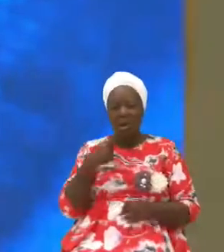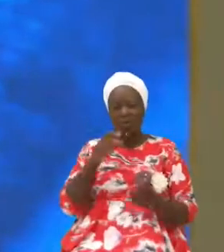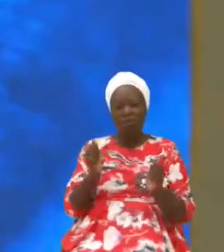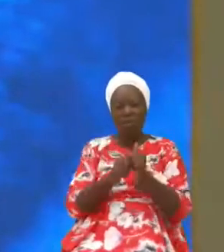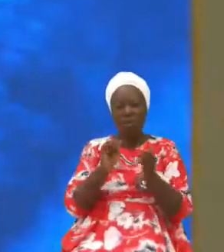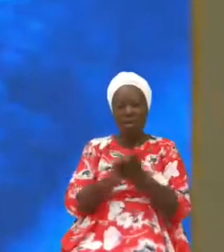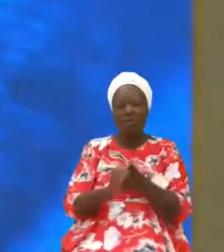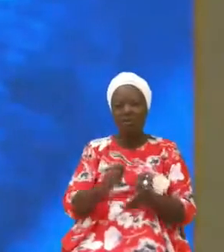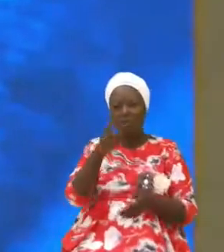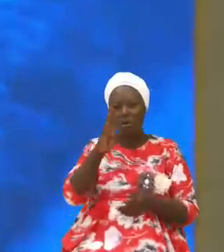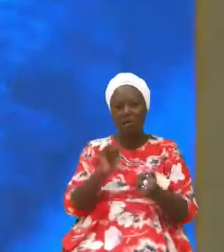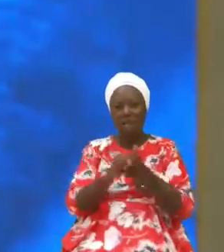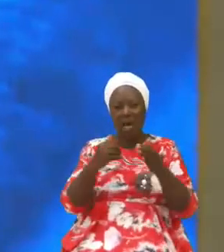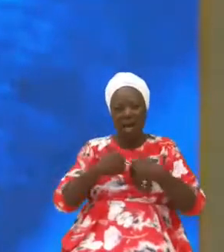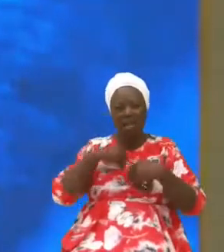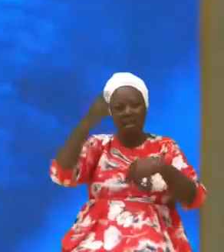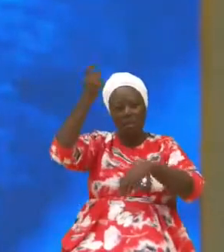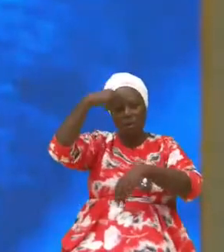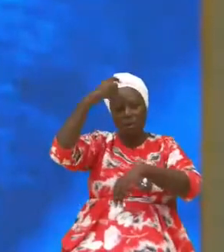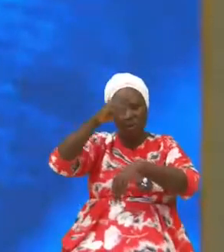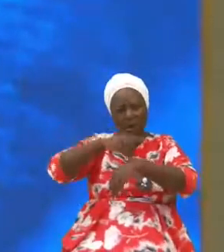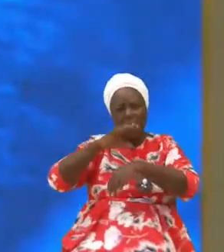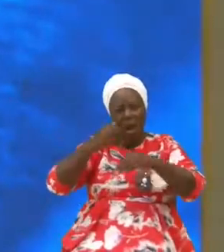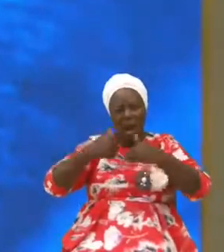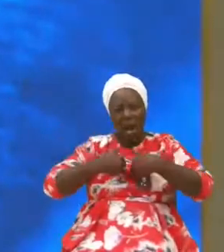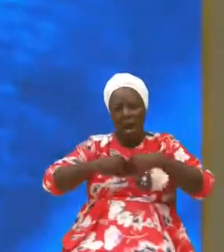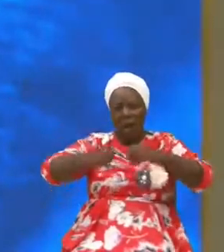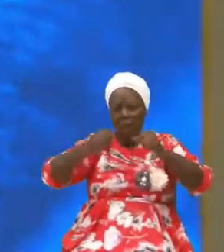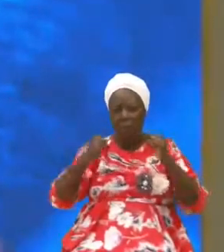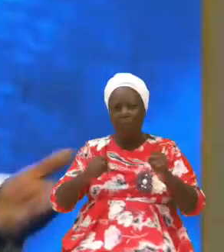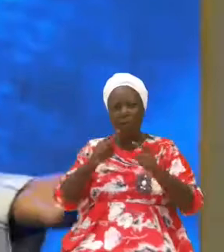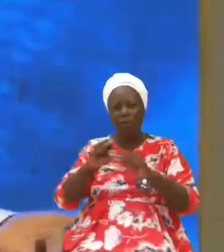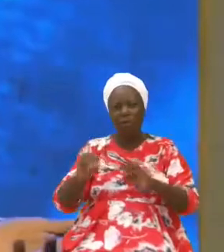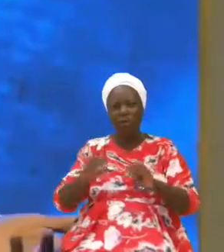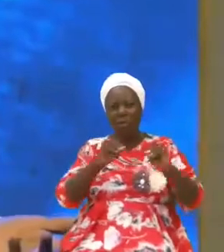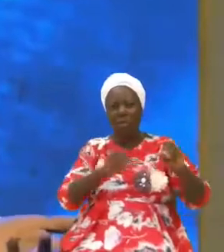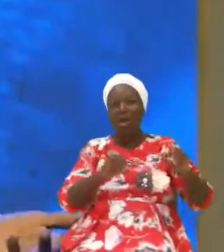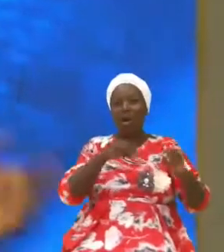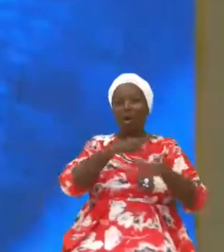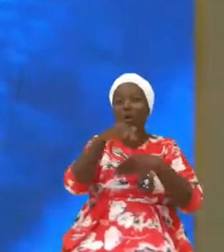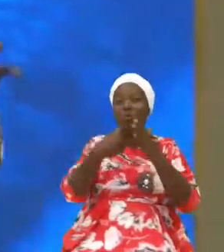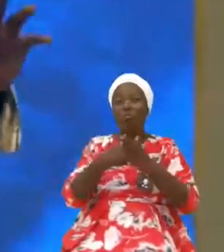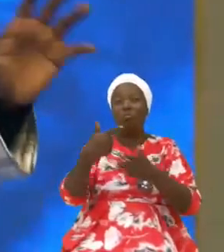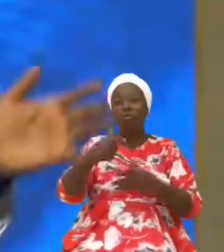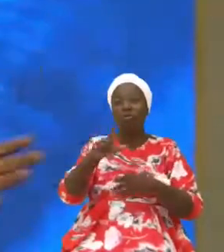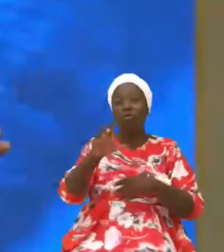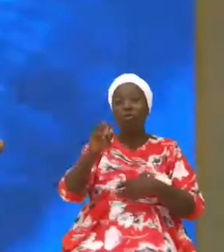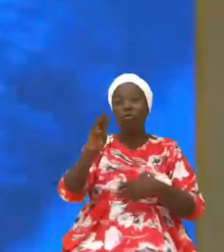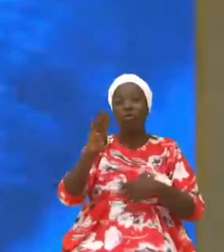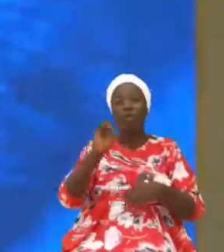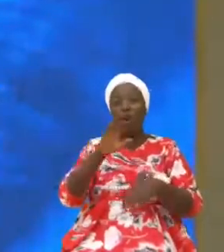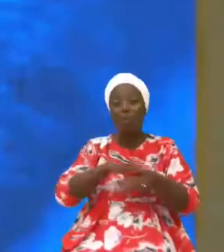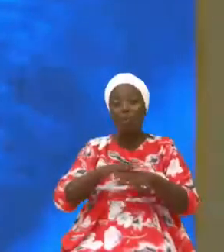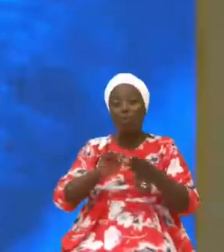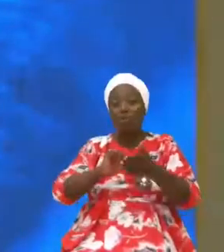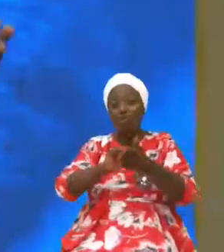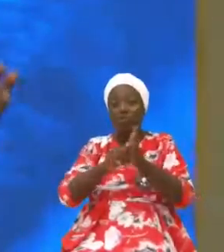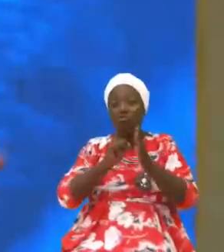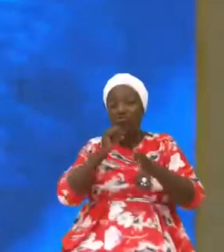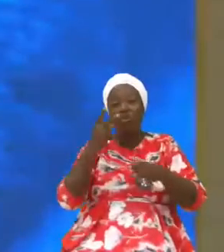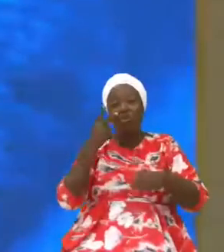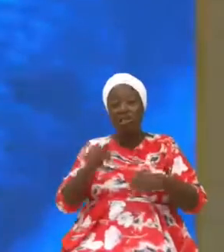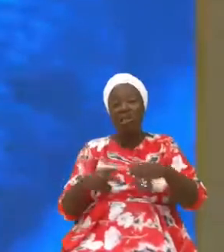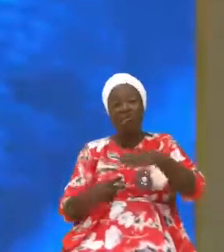the power and the wisdom, and he has the ability to set the whole